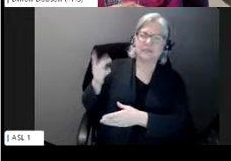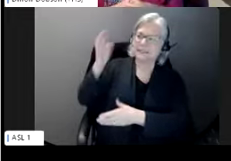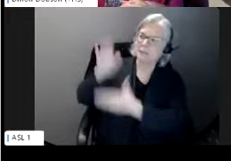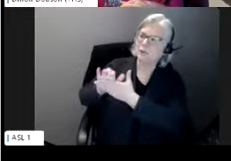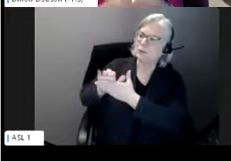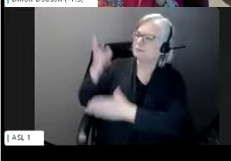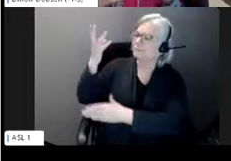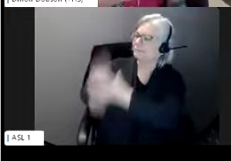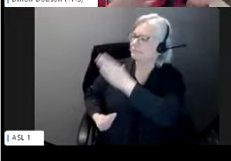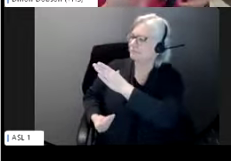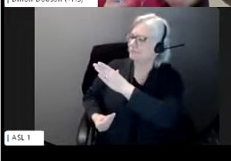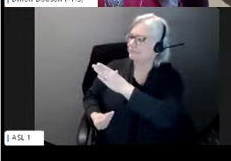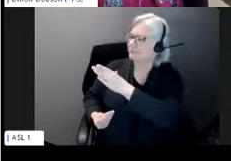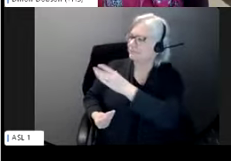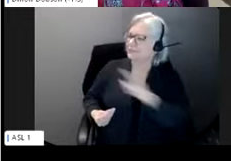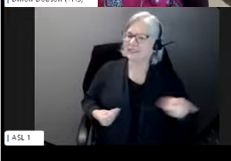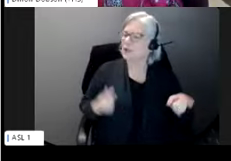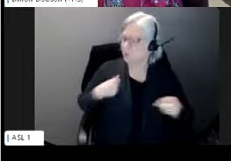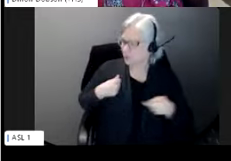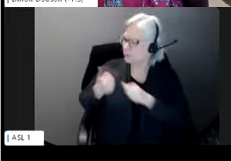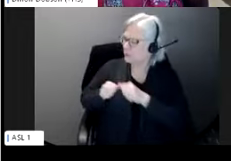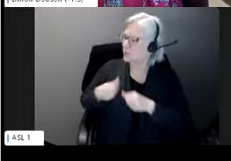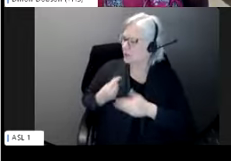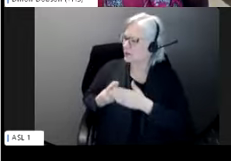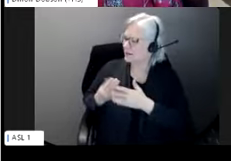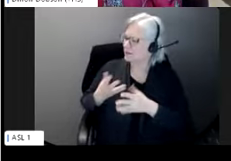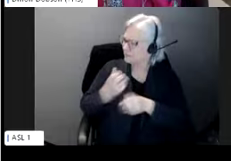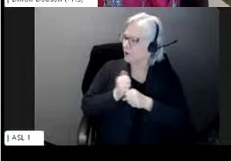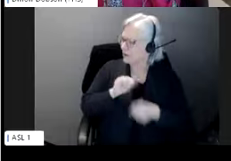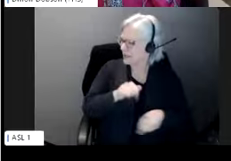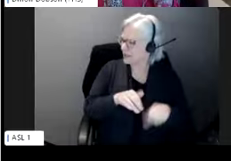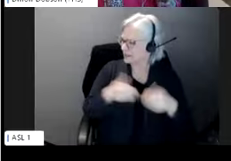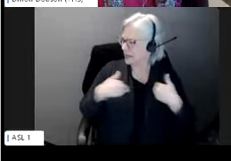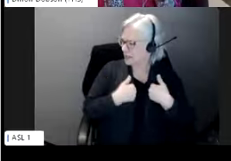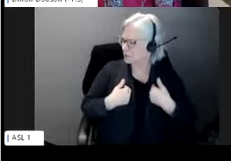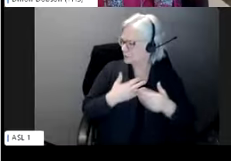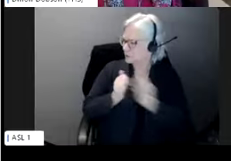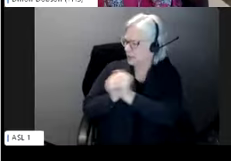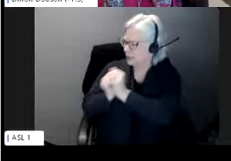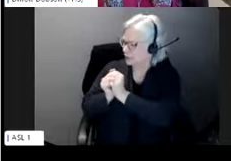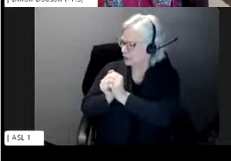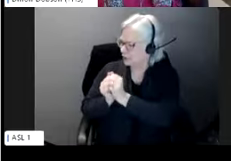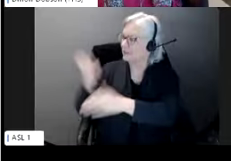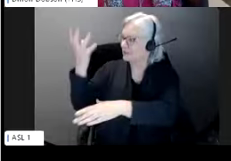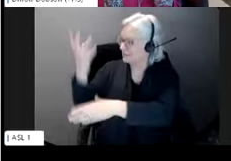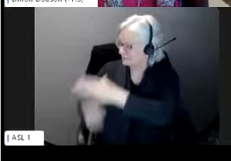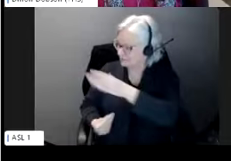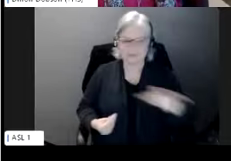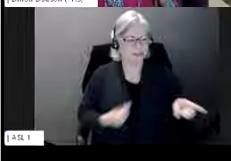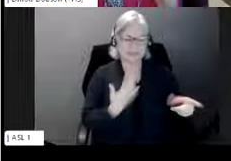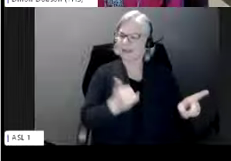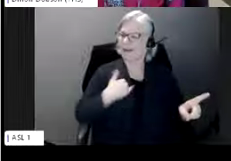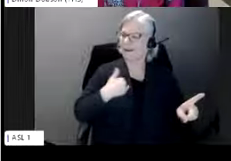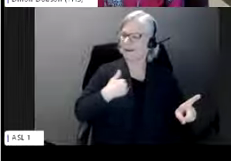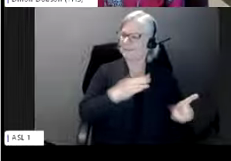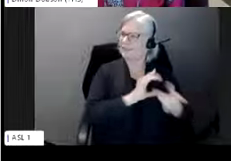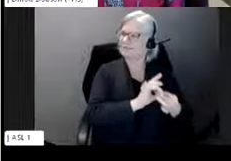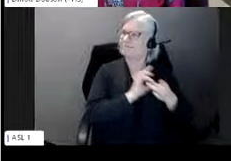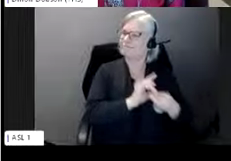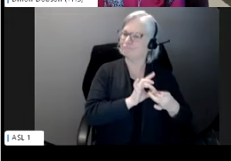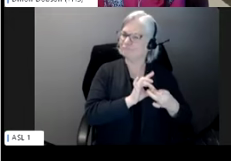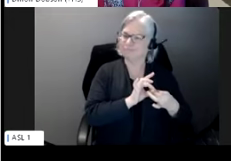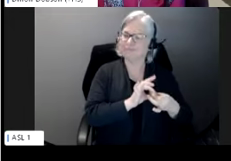link to, somebody else that we shared that animal with. So if we become widowed or we're estranged from family,